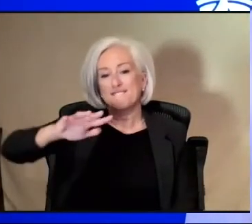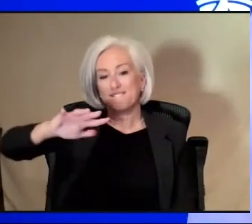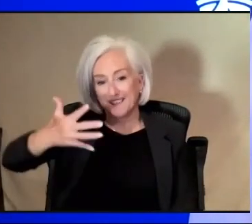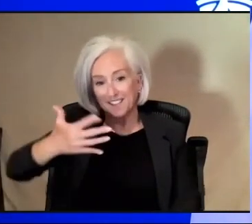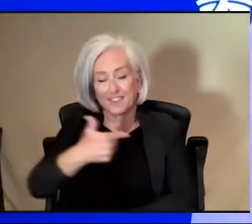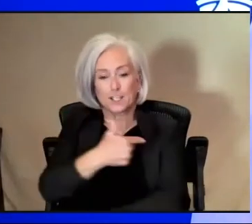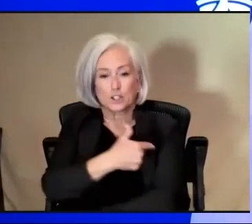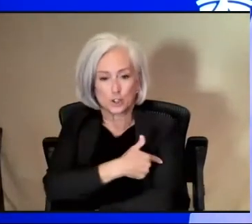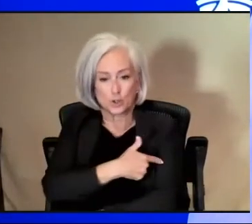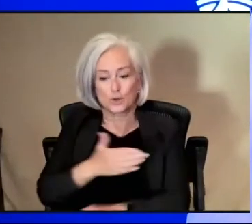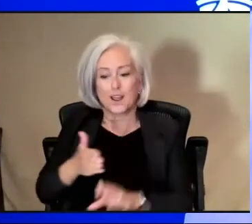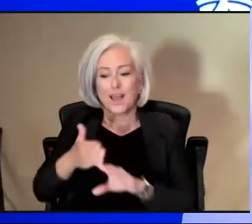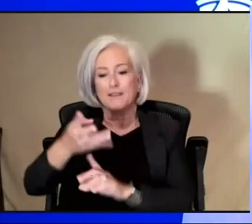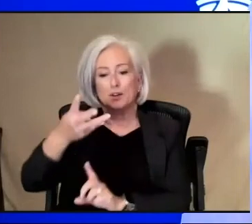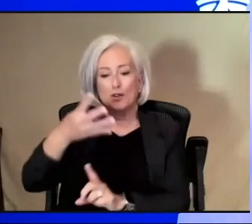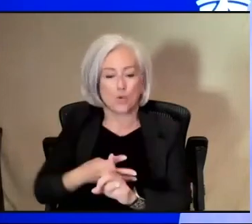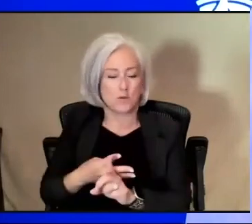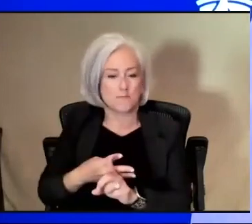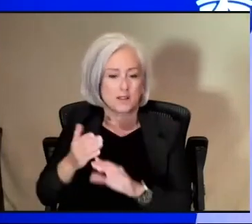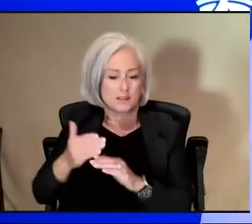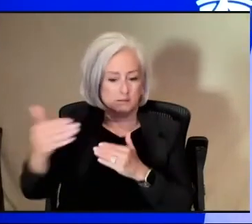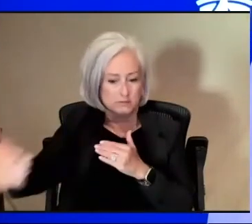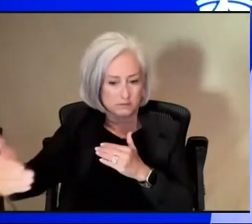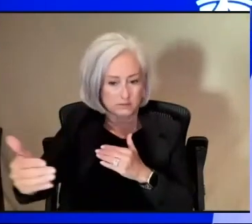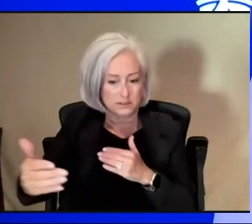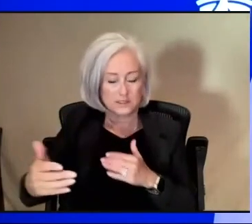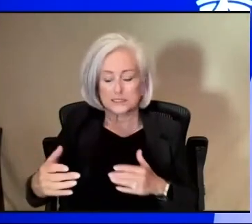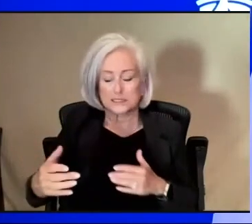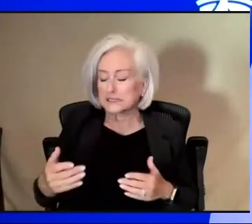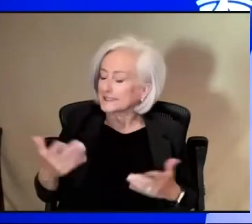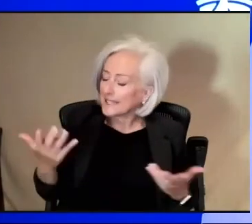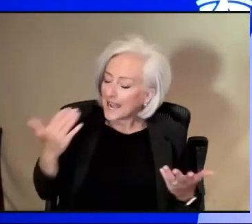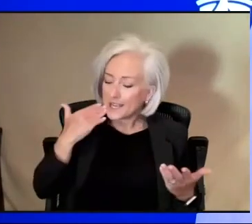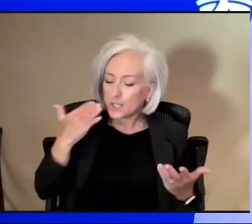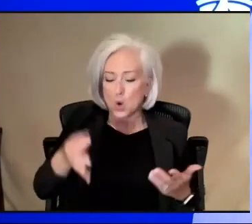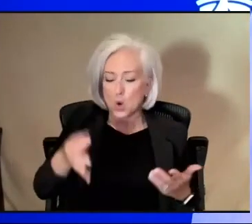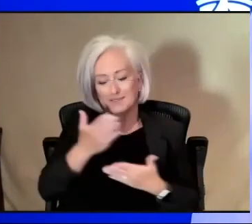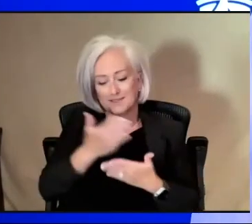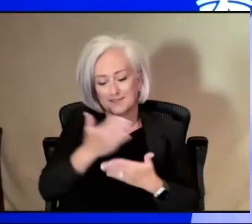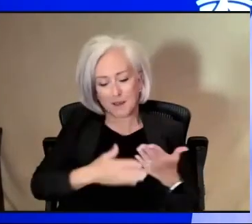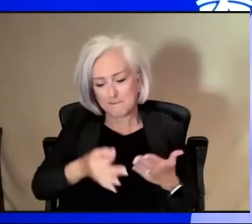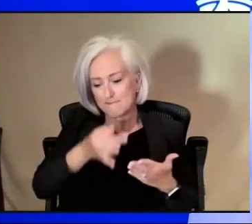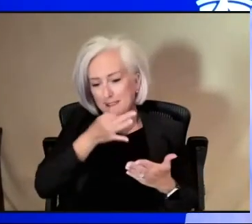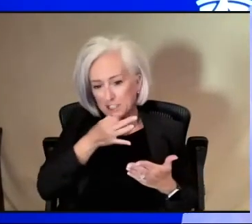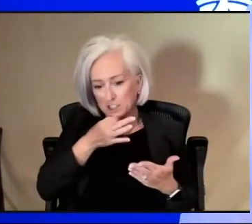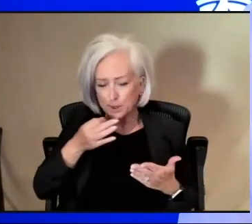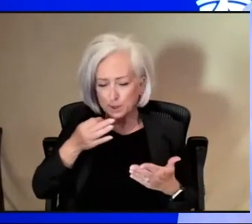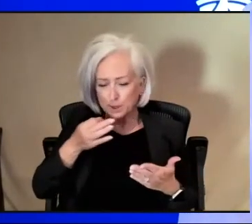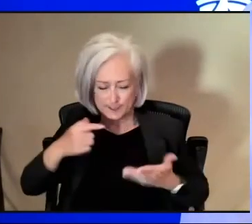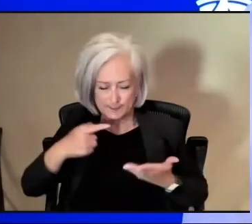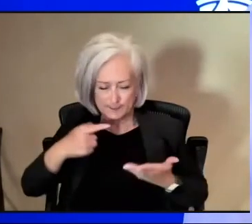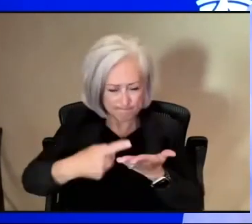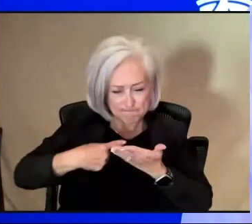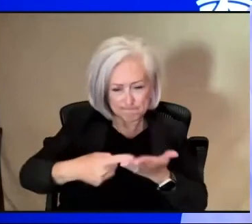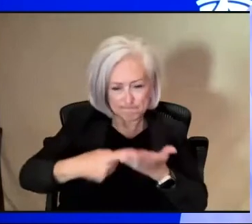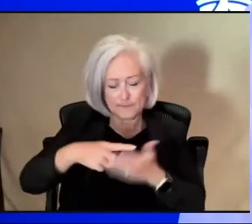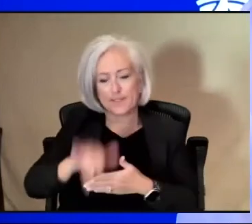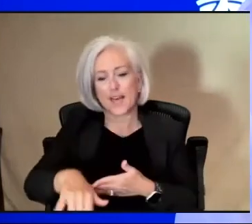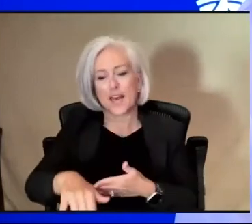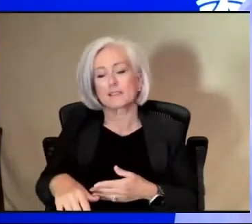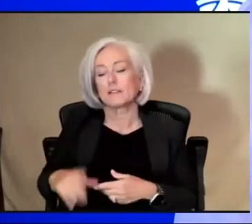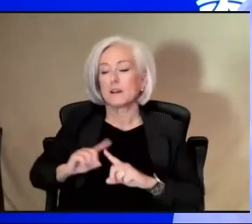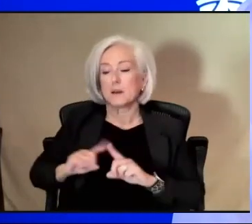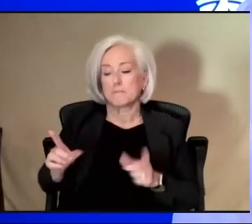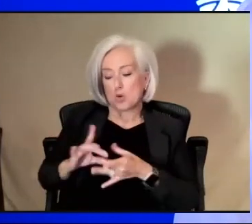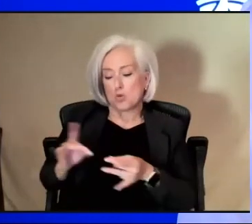be experts who debate this, but I think that the data, and again, we've mentioned Israel, they have been on the forefront